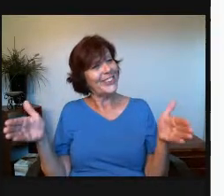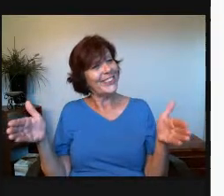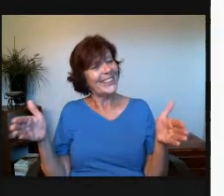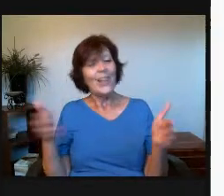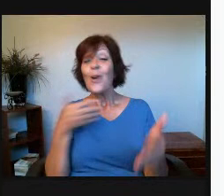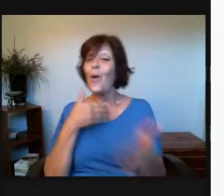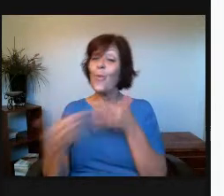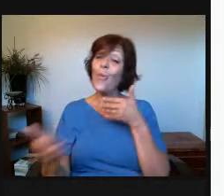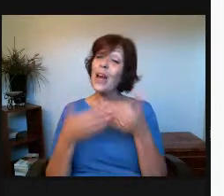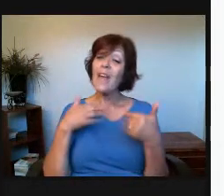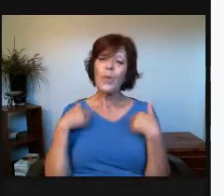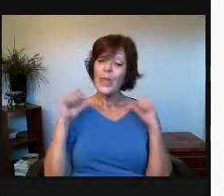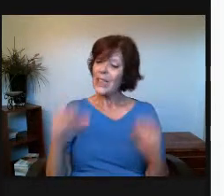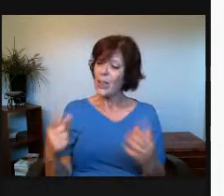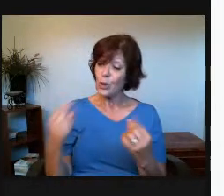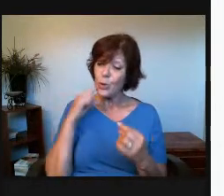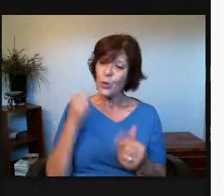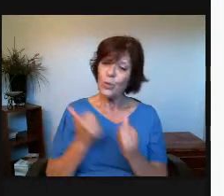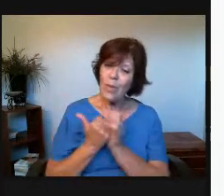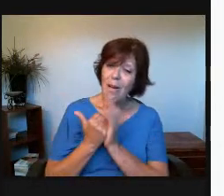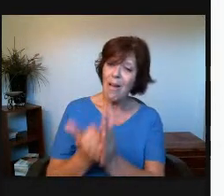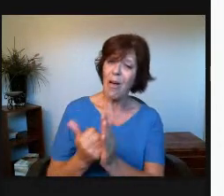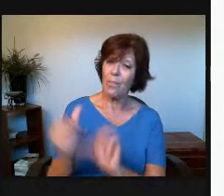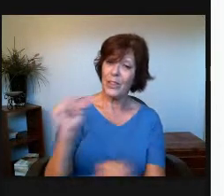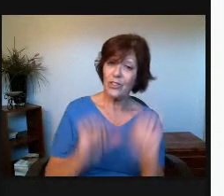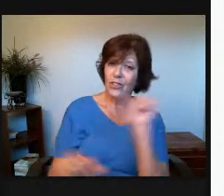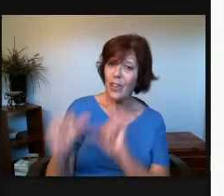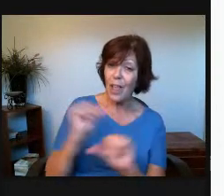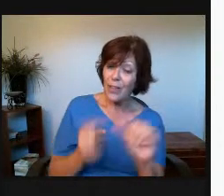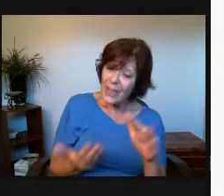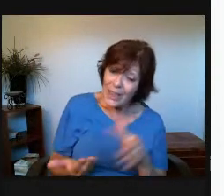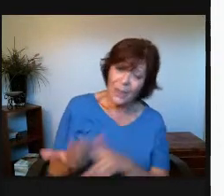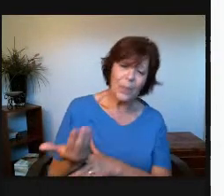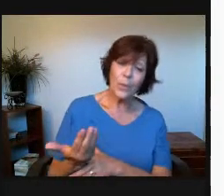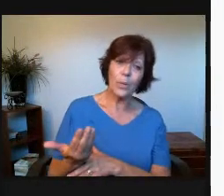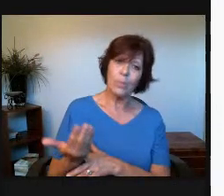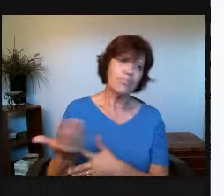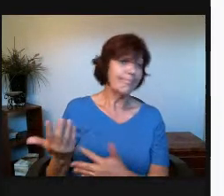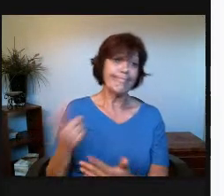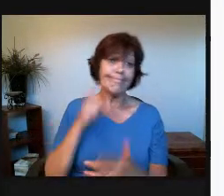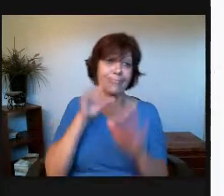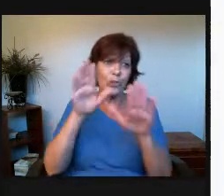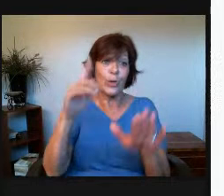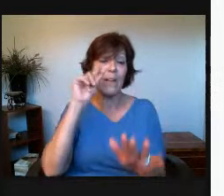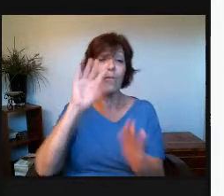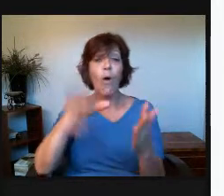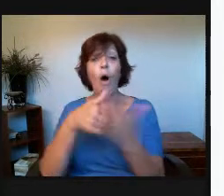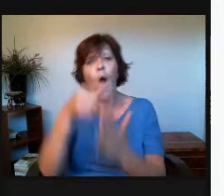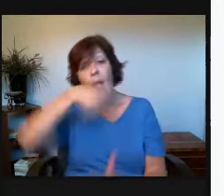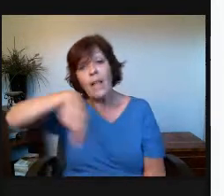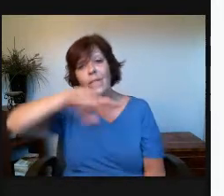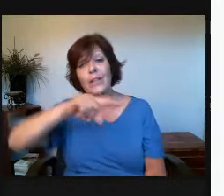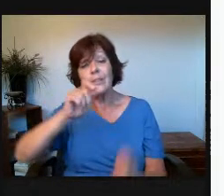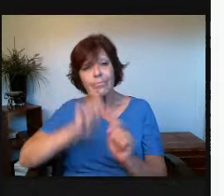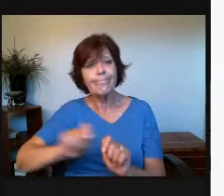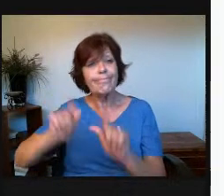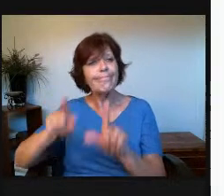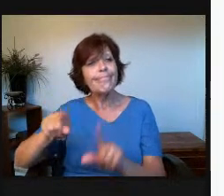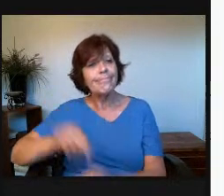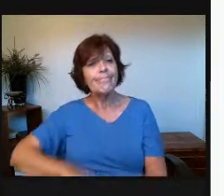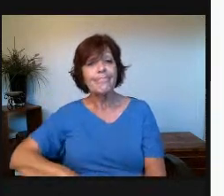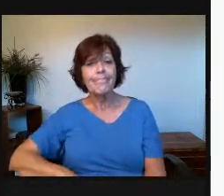whatever we can do to help each other get through this would be great for all of us. Next slide, please.